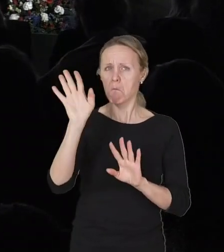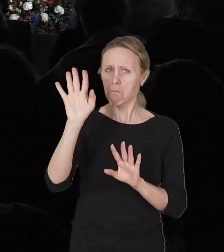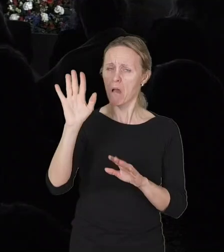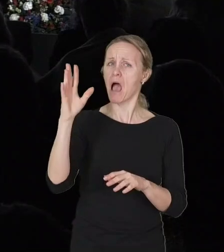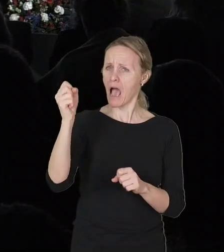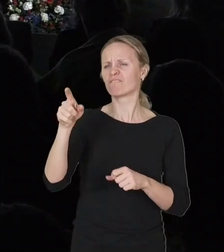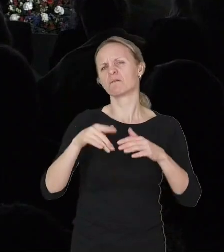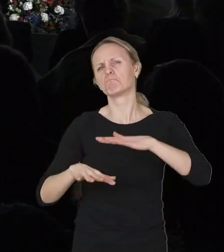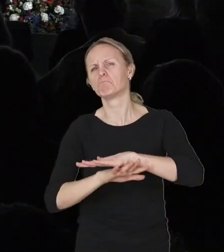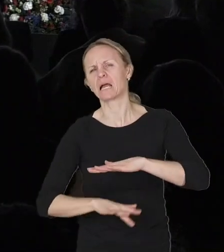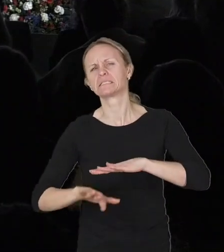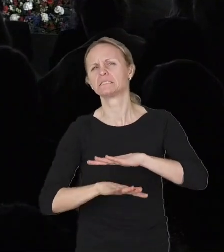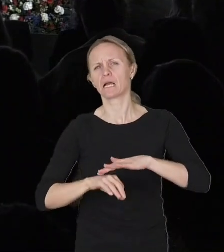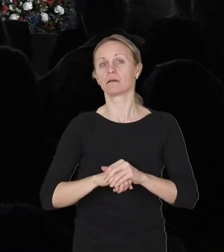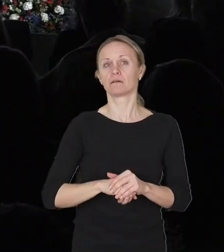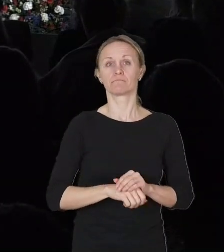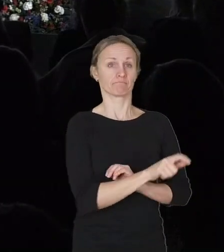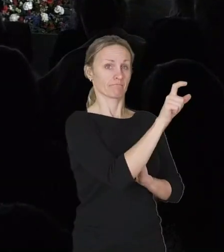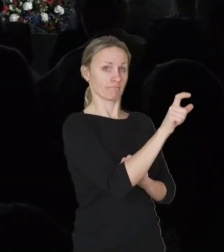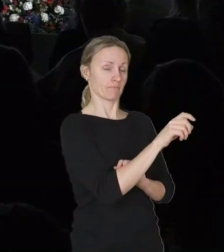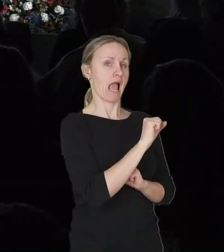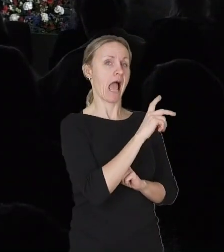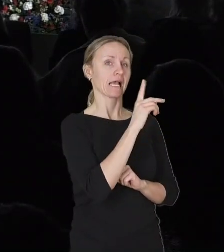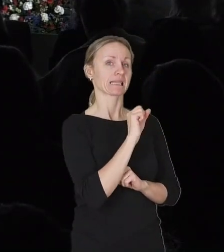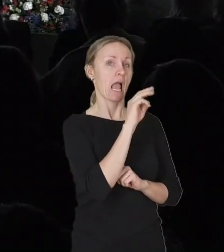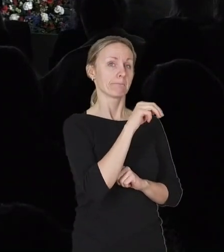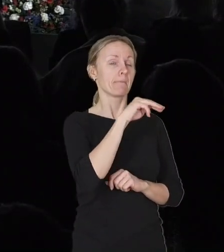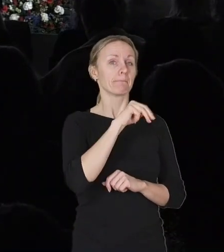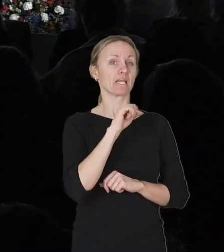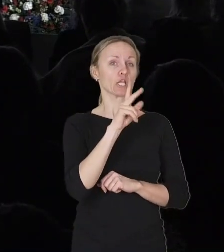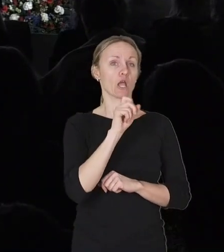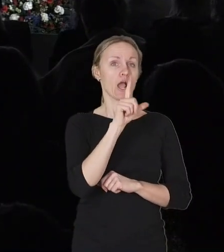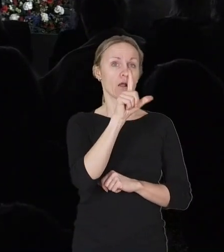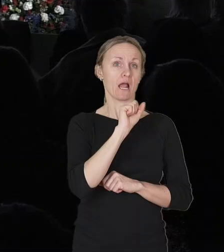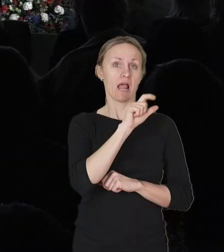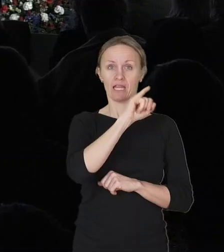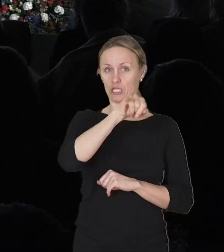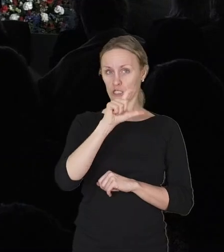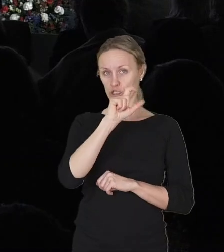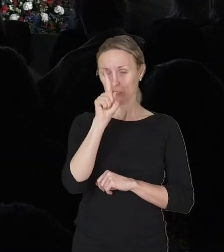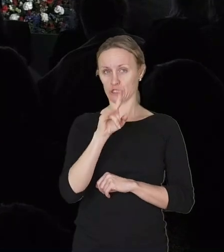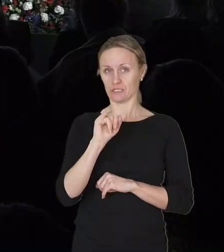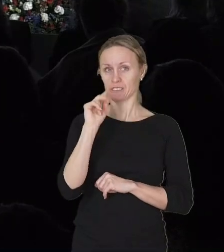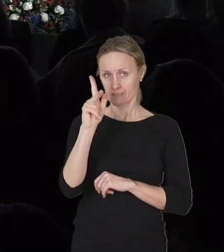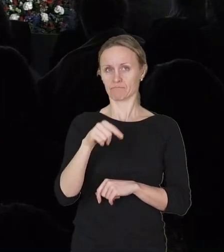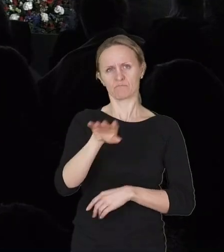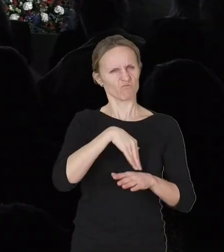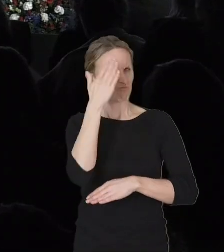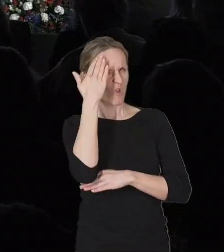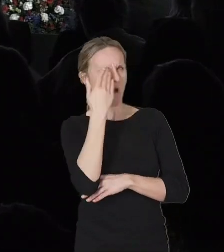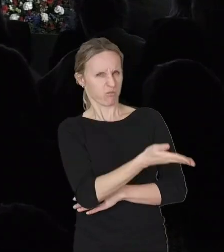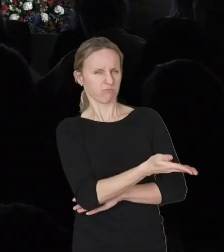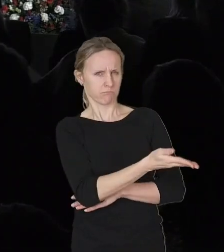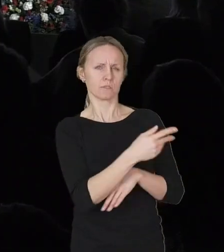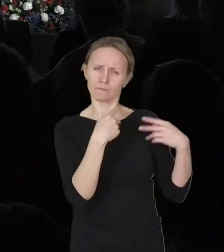competitiveness is important for the region. But how you perceive the importance of cohesion policy in the global context? Because you, as